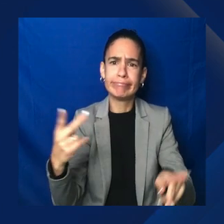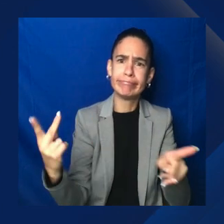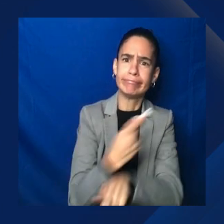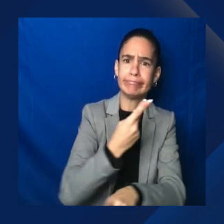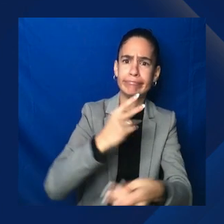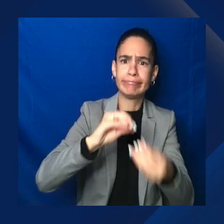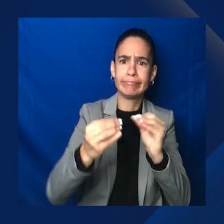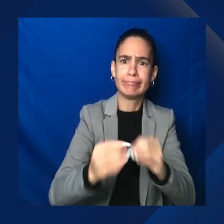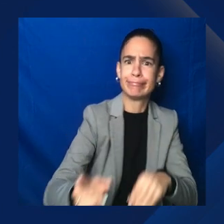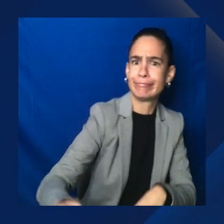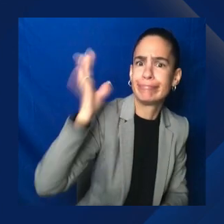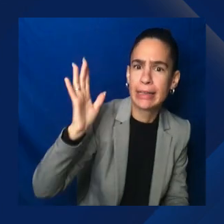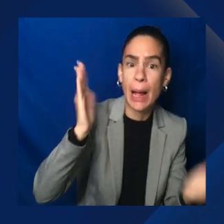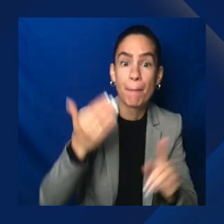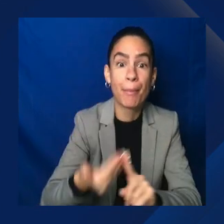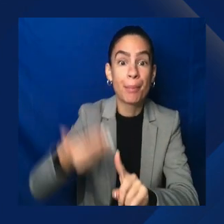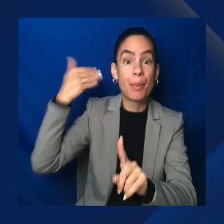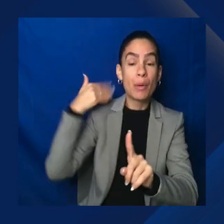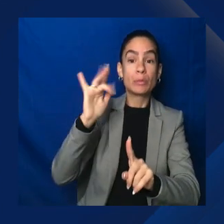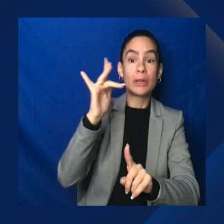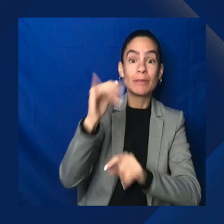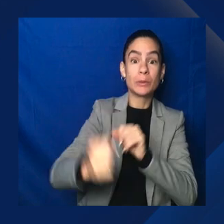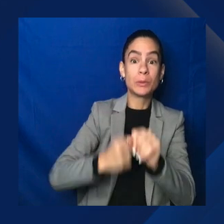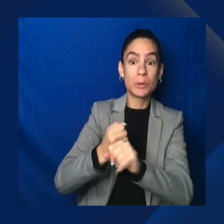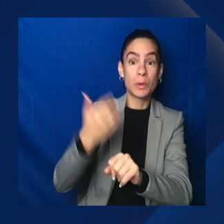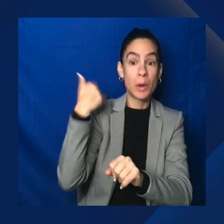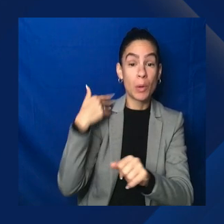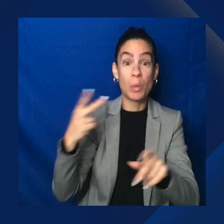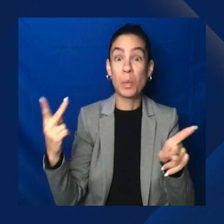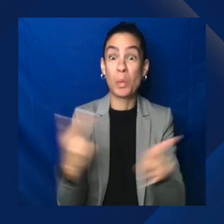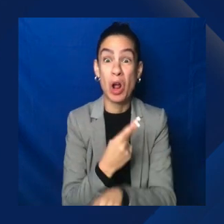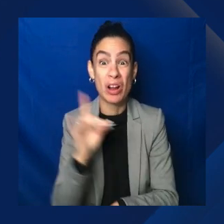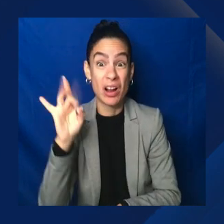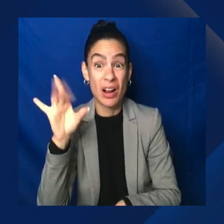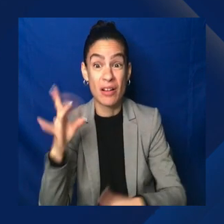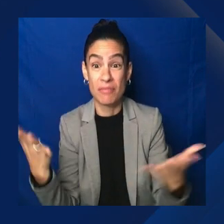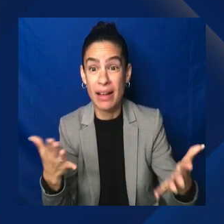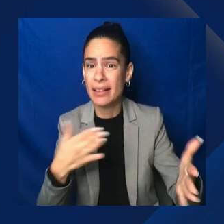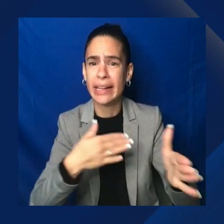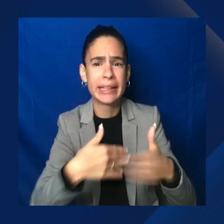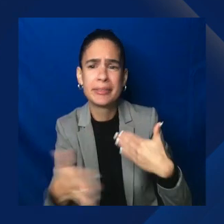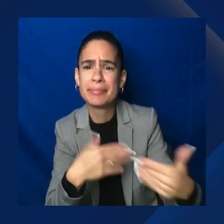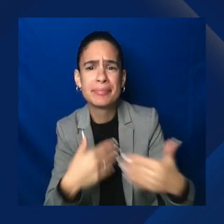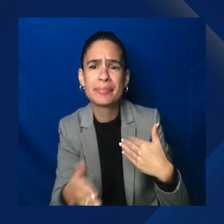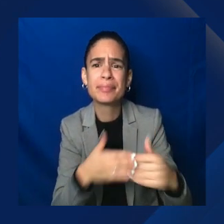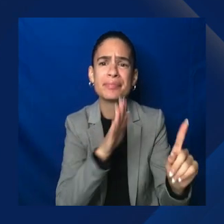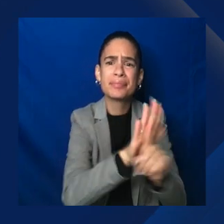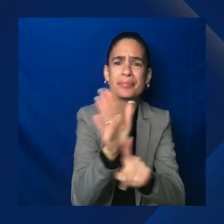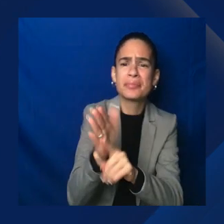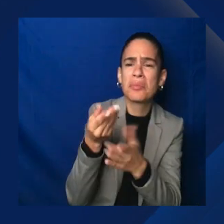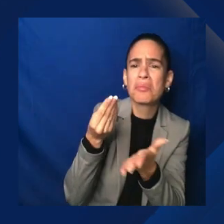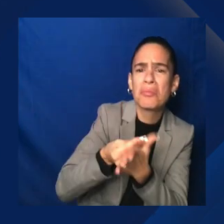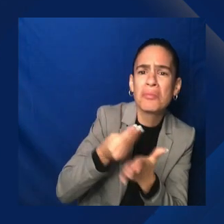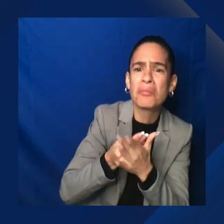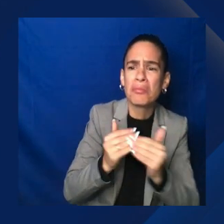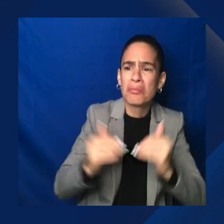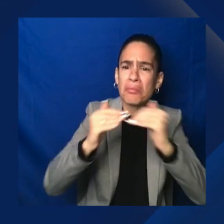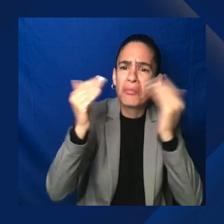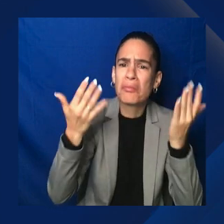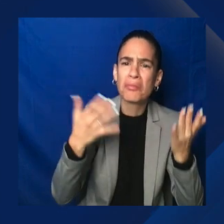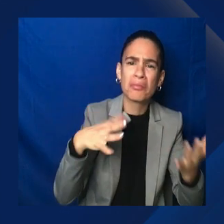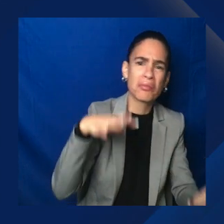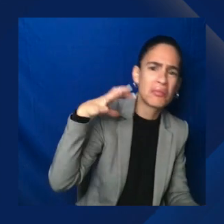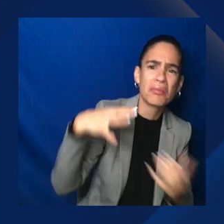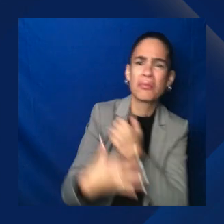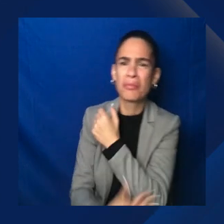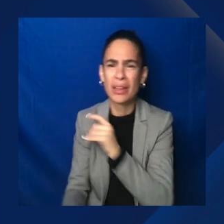country, Black women, regardless of socioeconomic status, are dying from preventable pregnancy-related complications